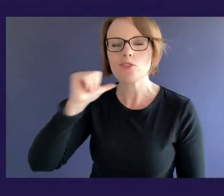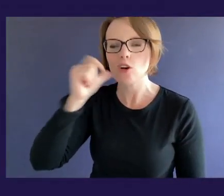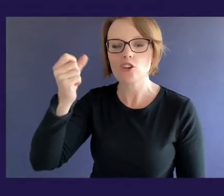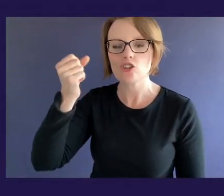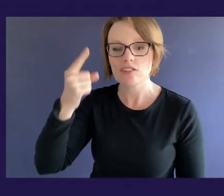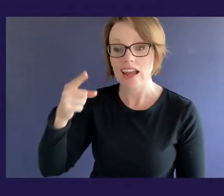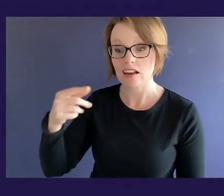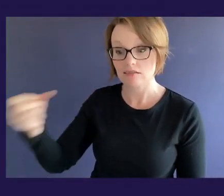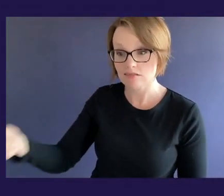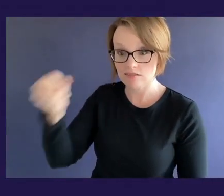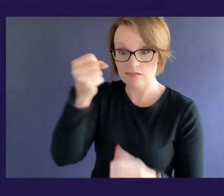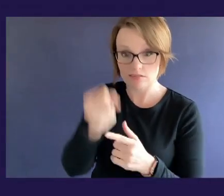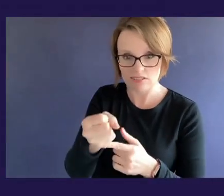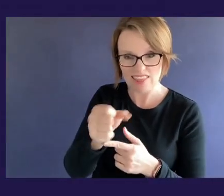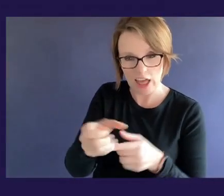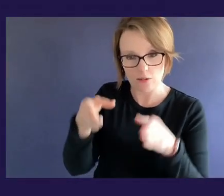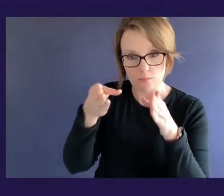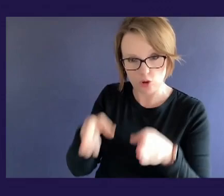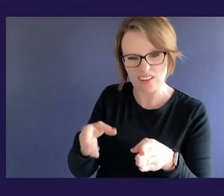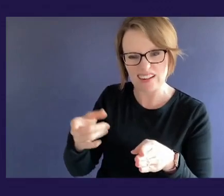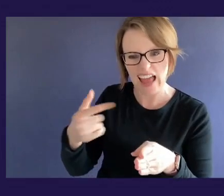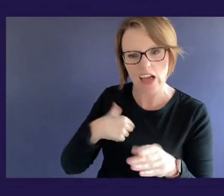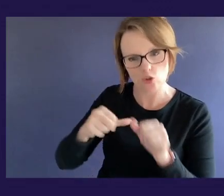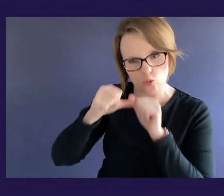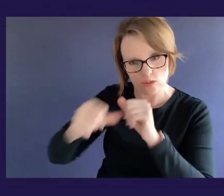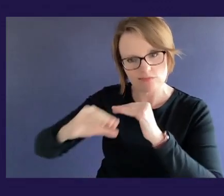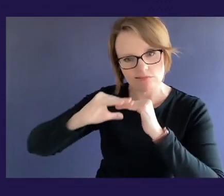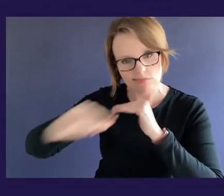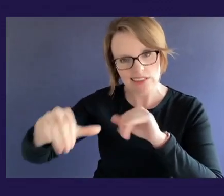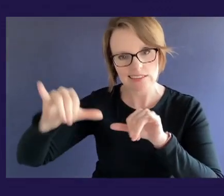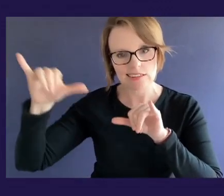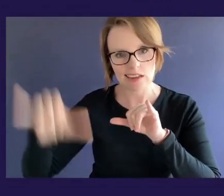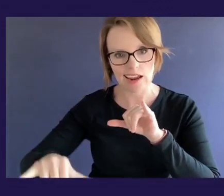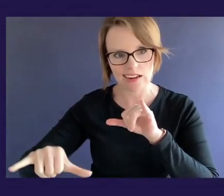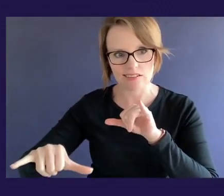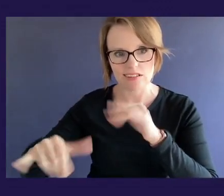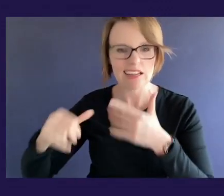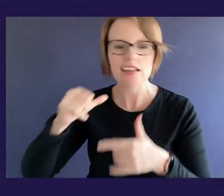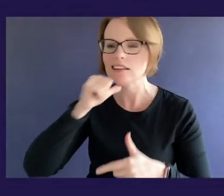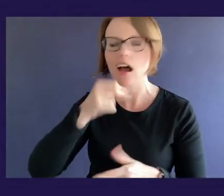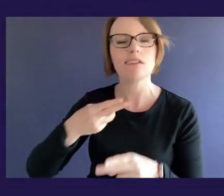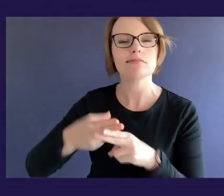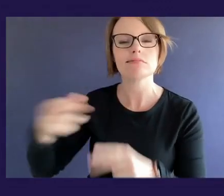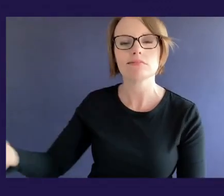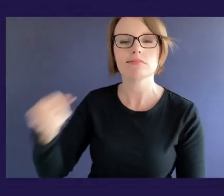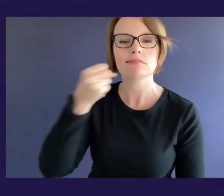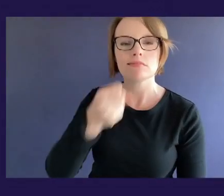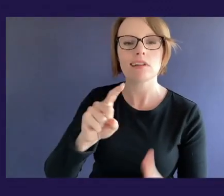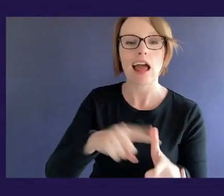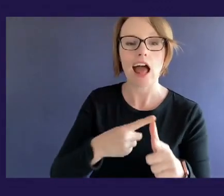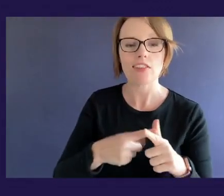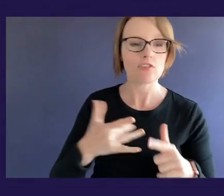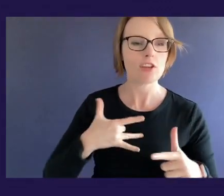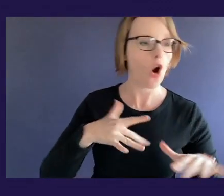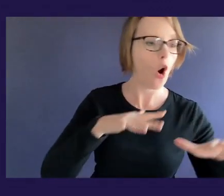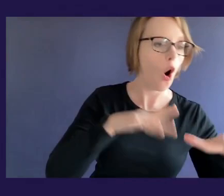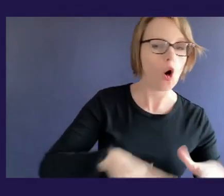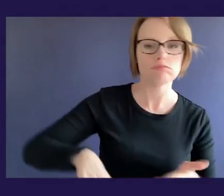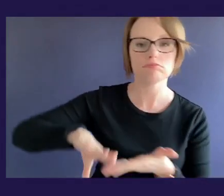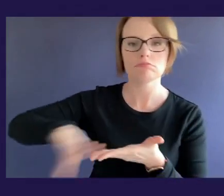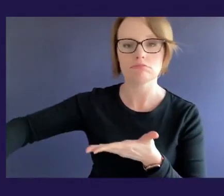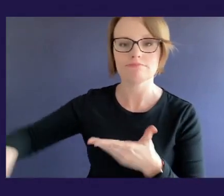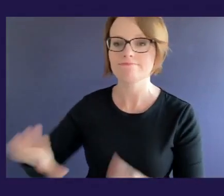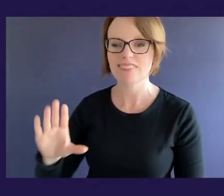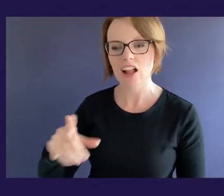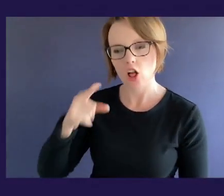challenge. And I think that's frustrating state and local health leaders because we need these professionals interacting